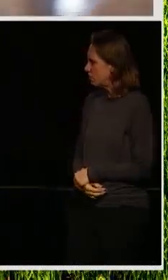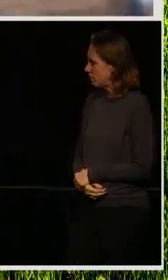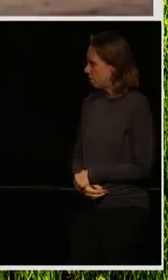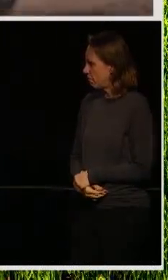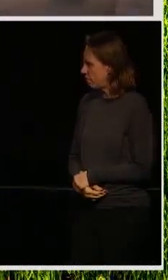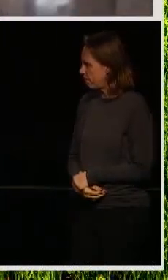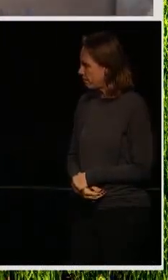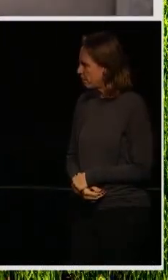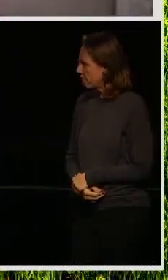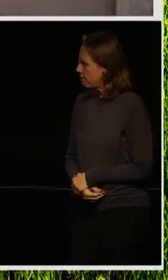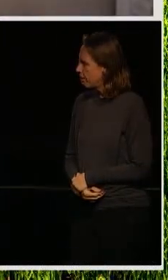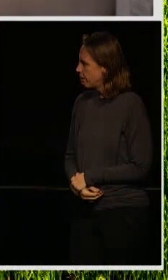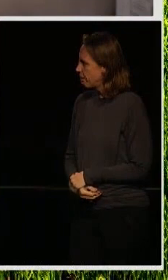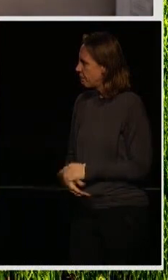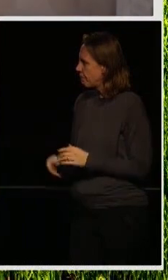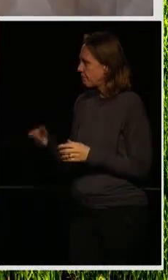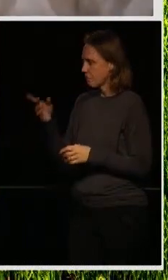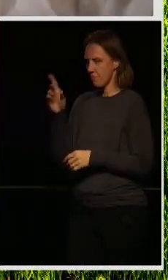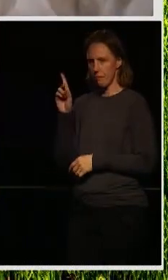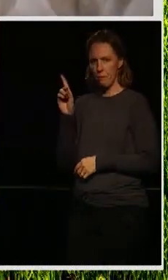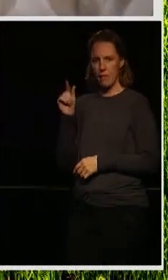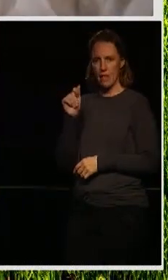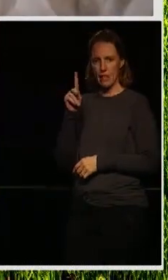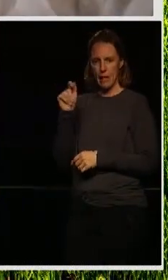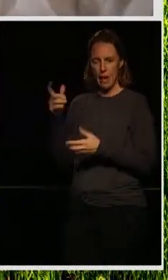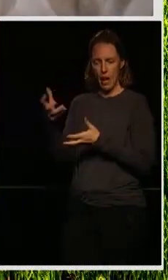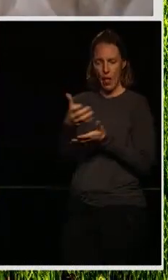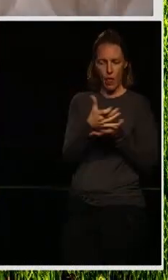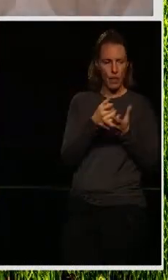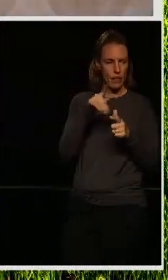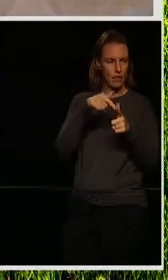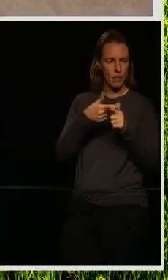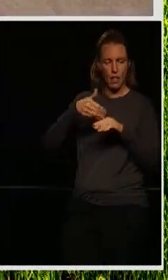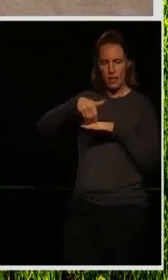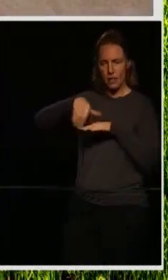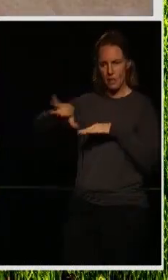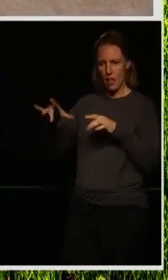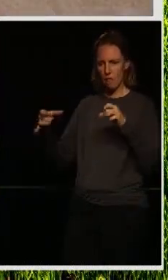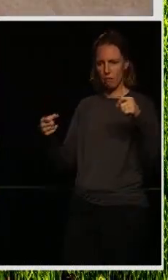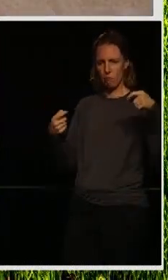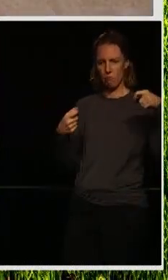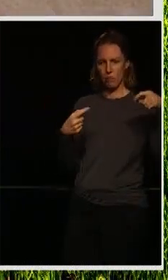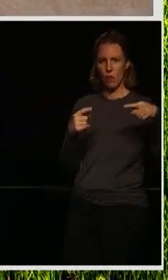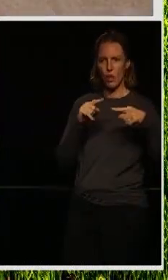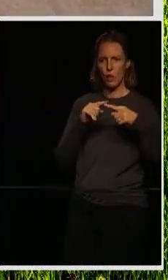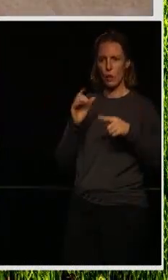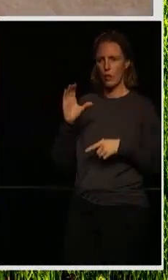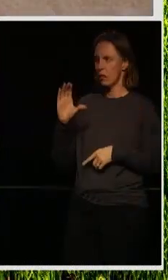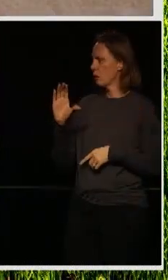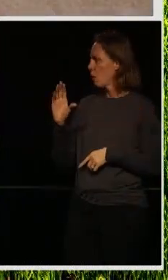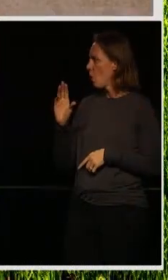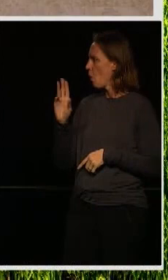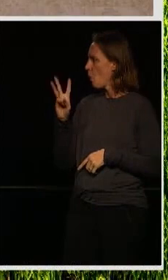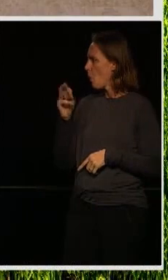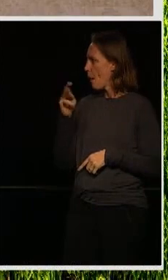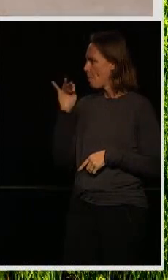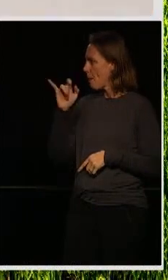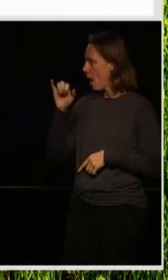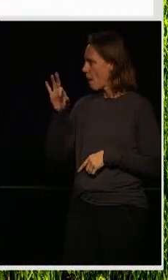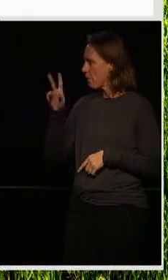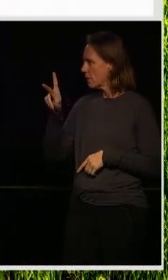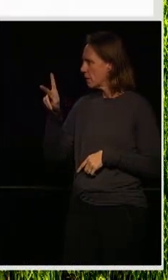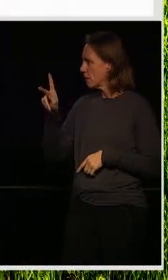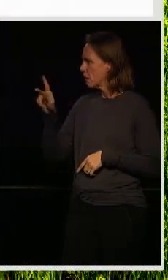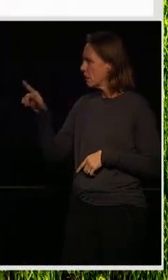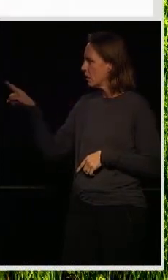robot. The data collected by the Crover robot is then sent wirelessly to our companion web app, from